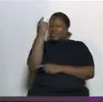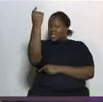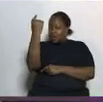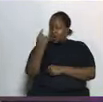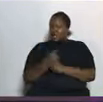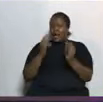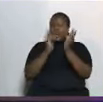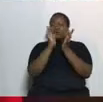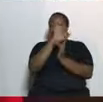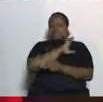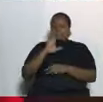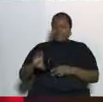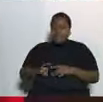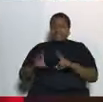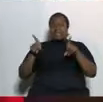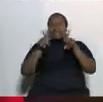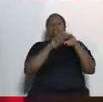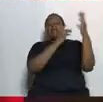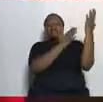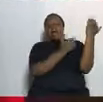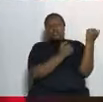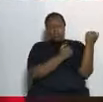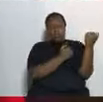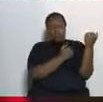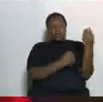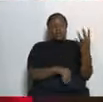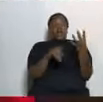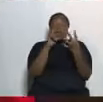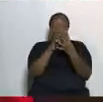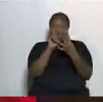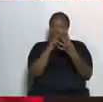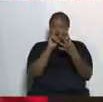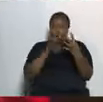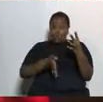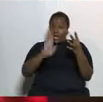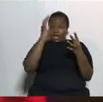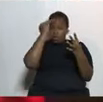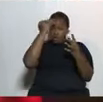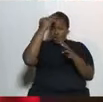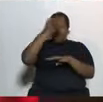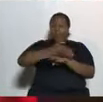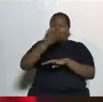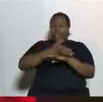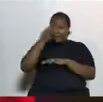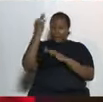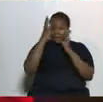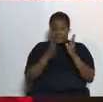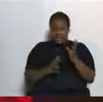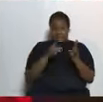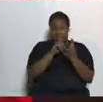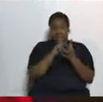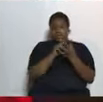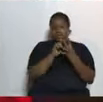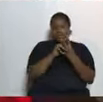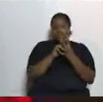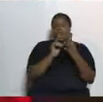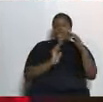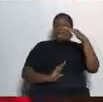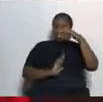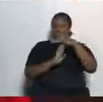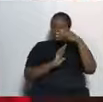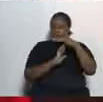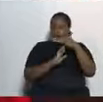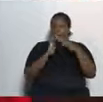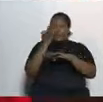Christ as their hope. Here's the fourth way to identify a cult. This is one of the most deceptive.